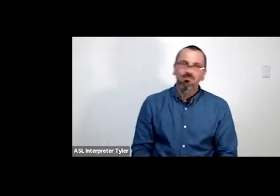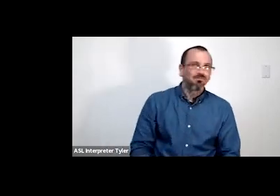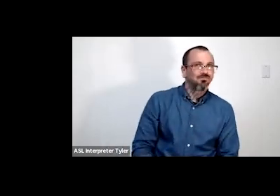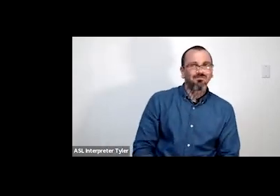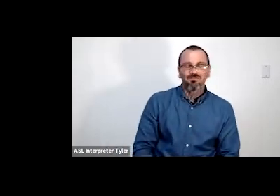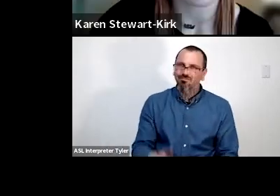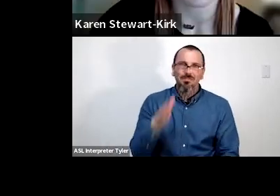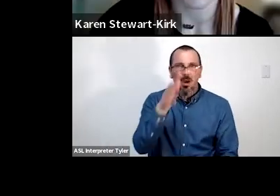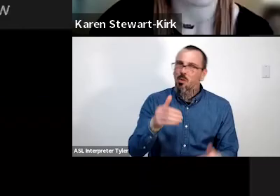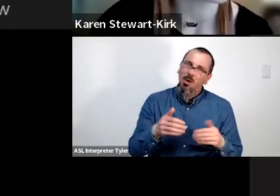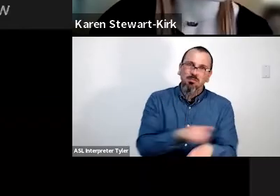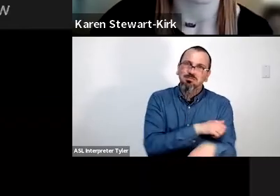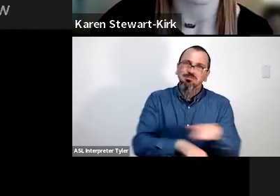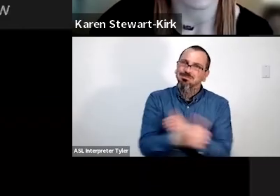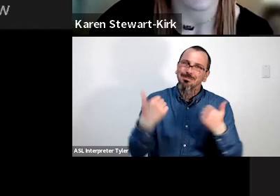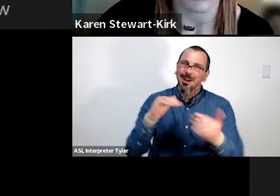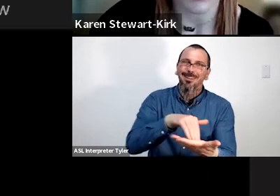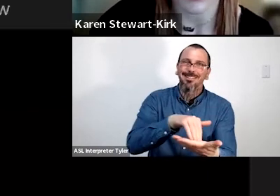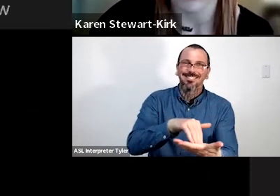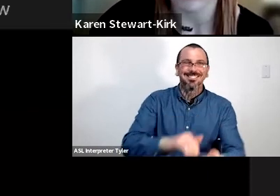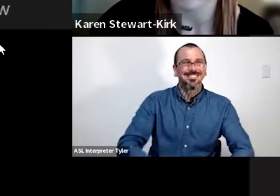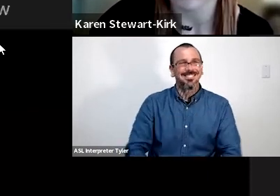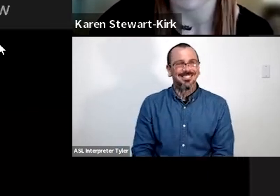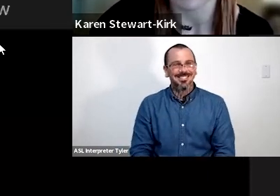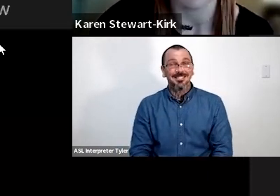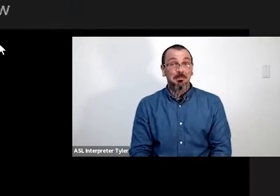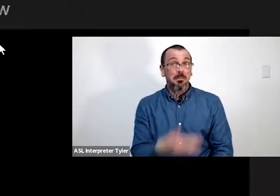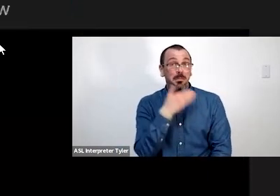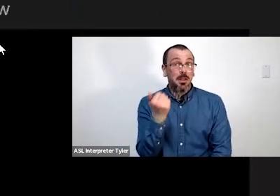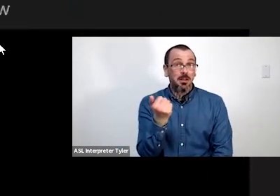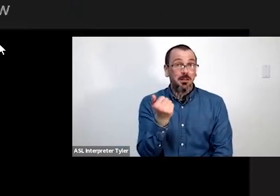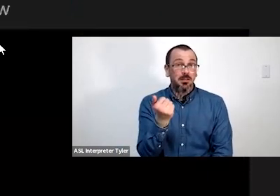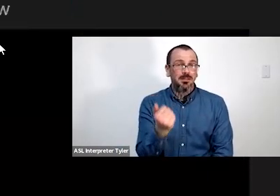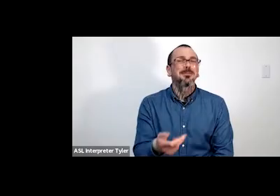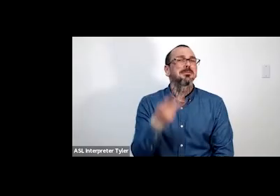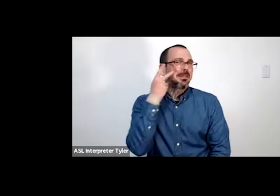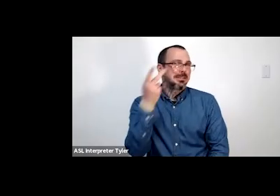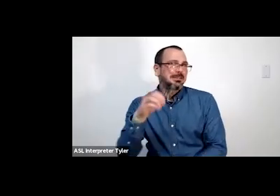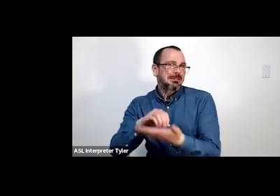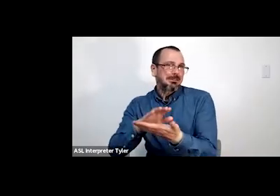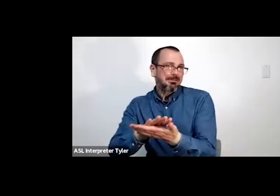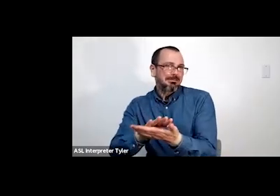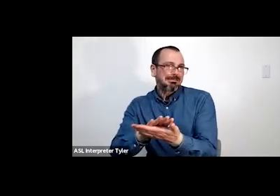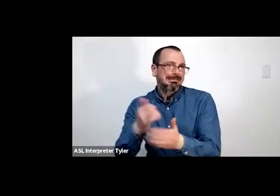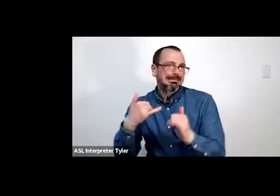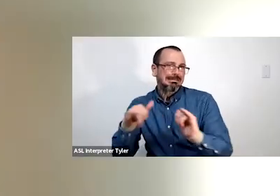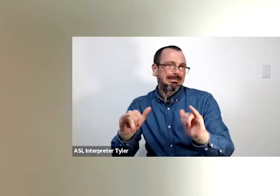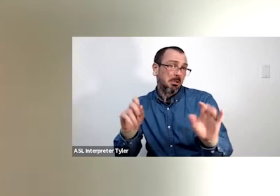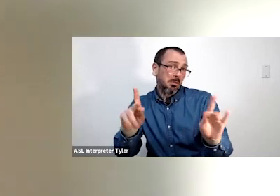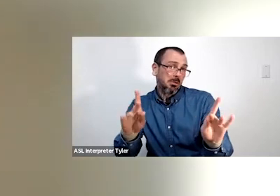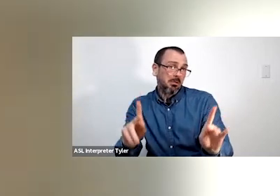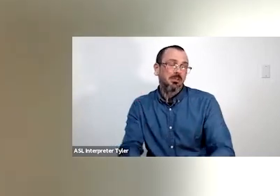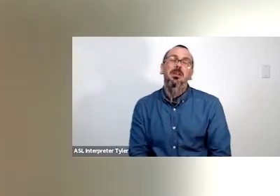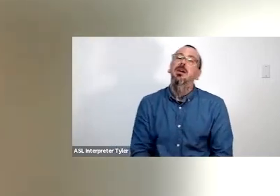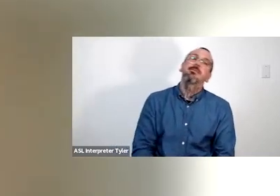perseverant. How does that look? Did that work? We can still see your slides, but that's okay. Ah,